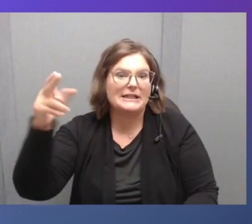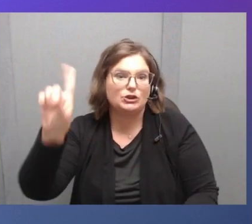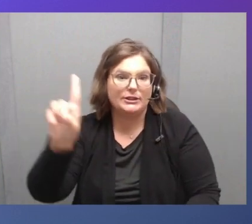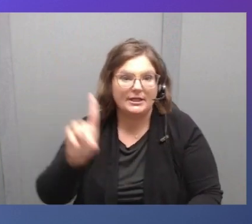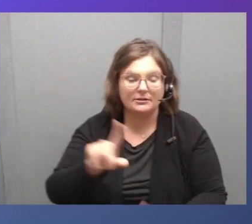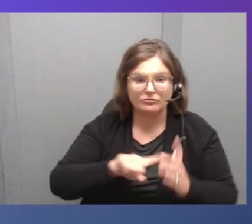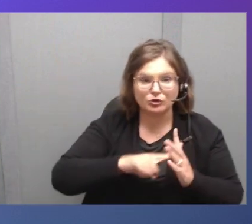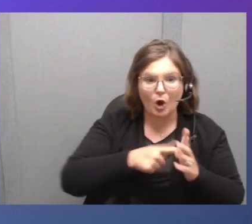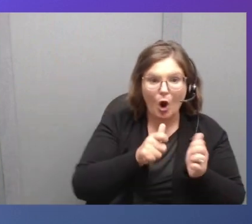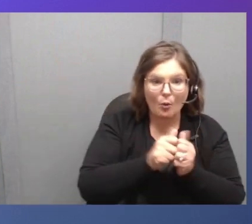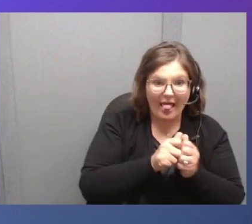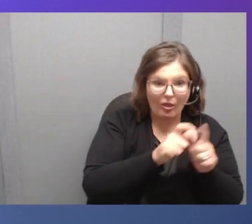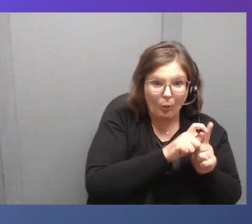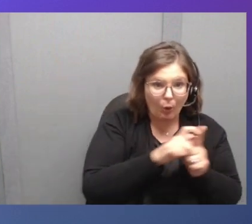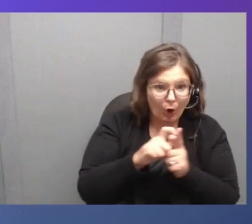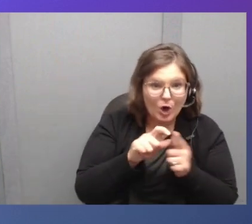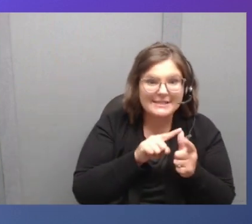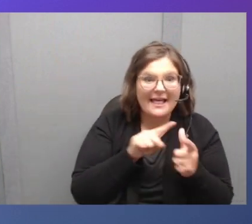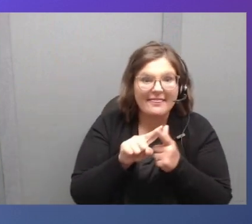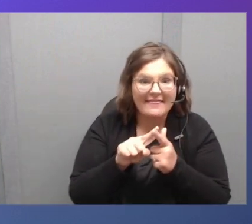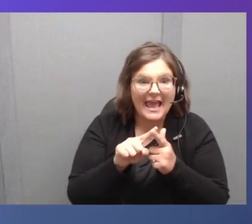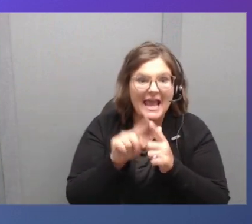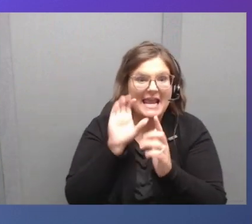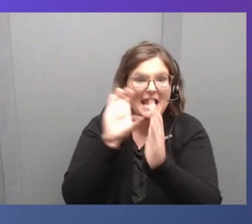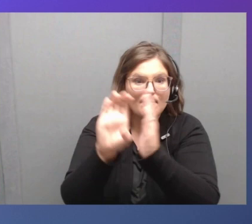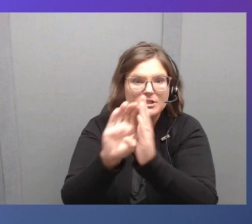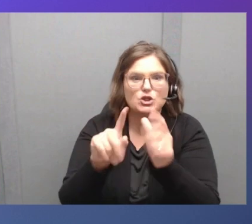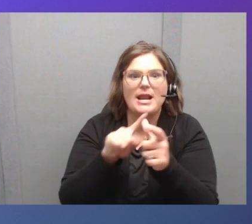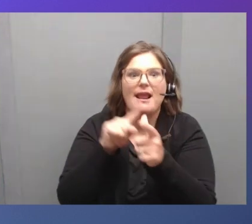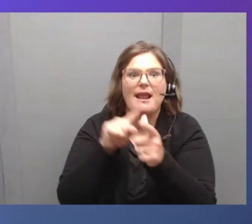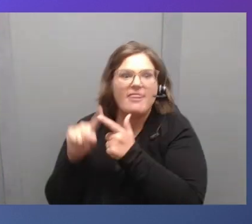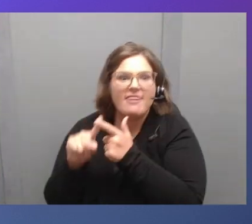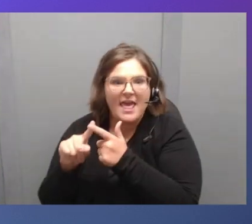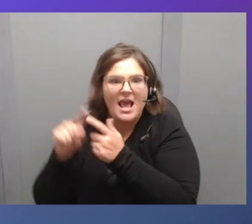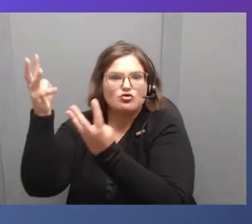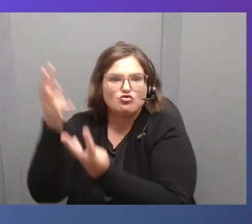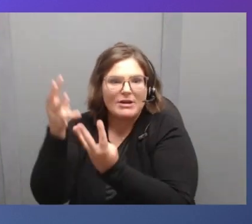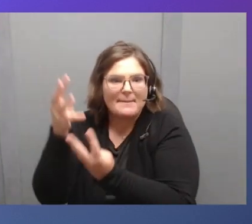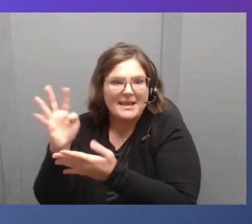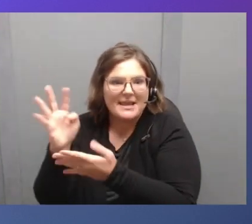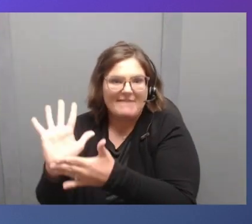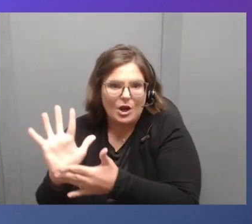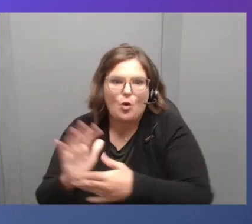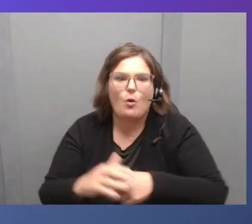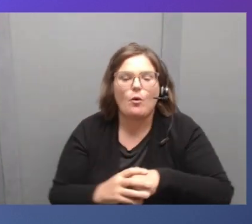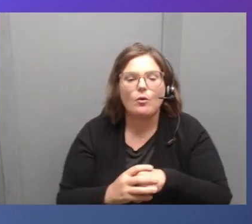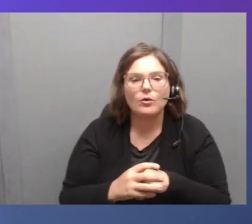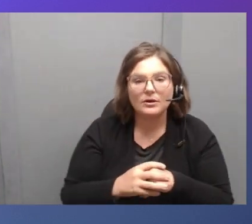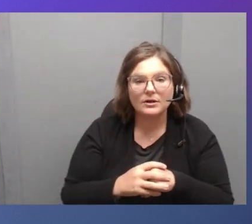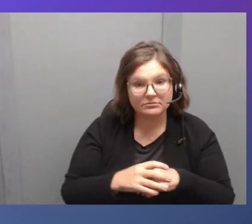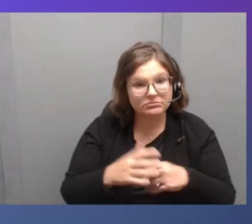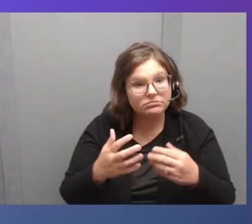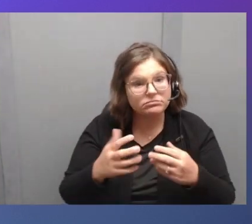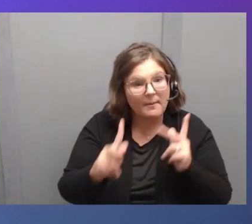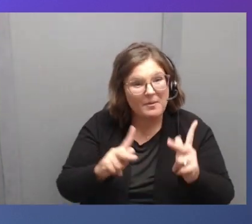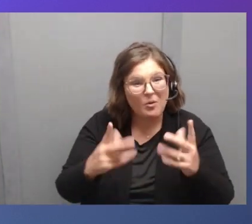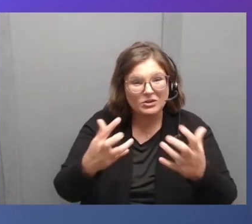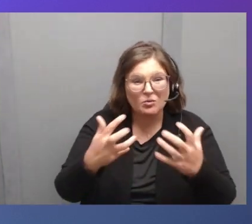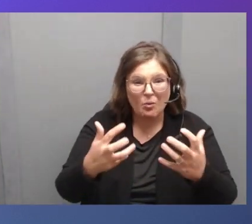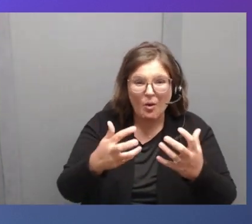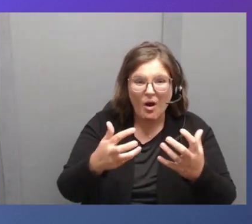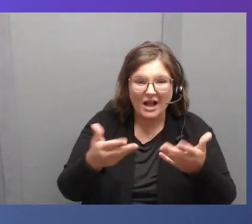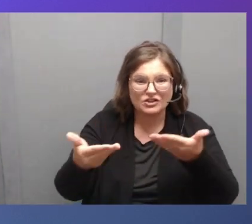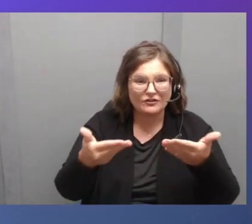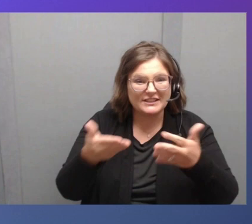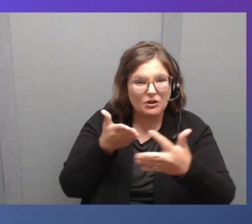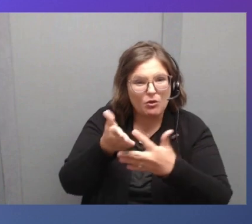think the key point is that customers are continuing to want richer experiences, and through services like AWS Wavelength, we can deliver it. That's Yeah.